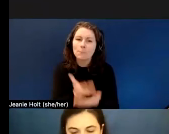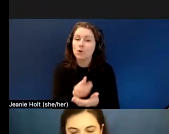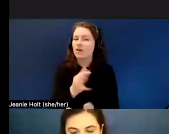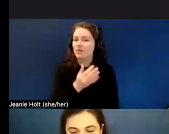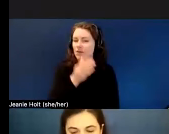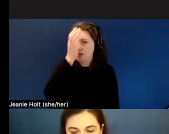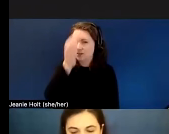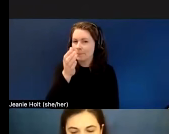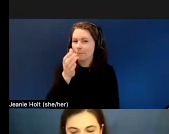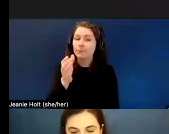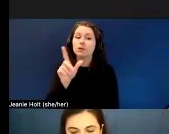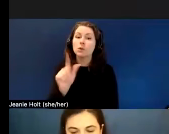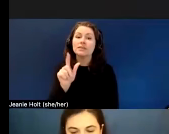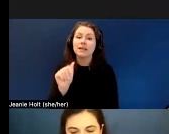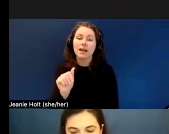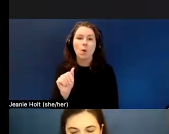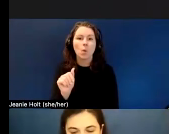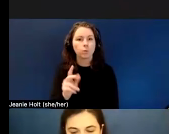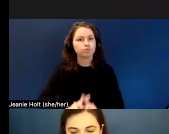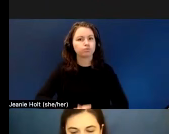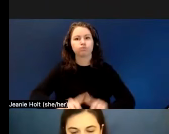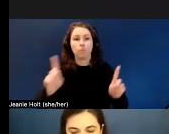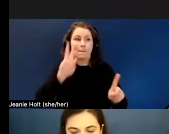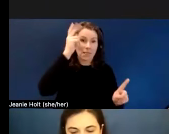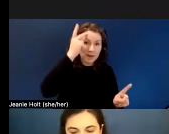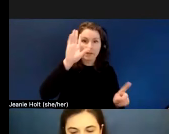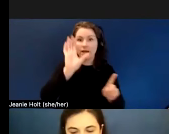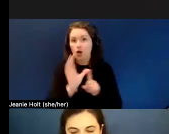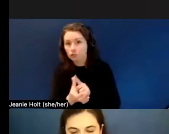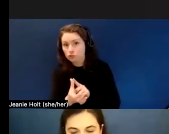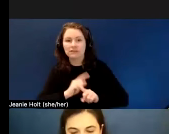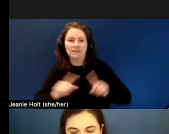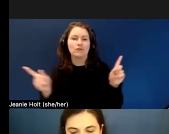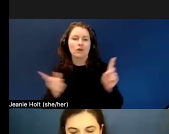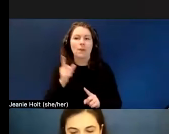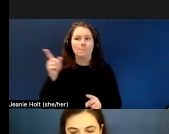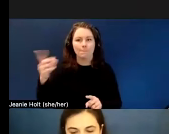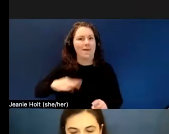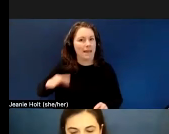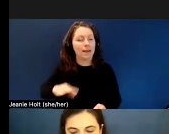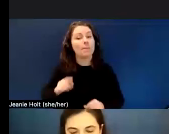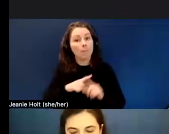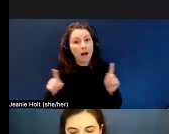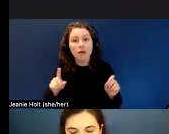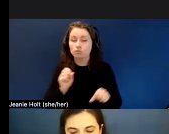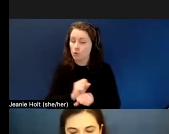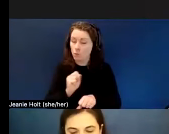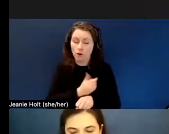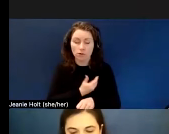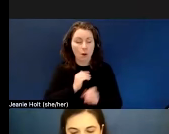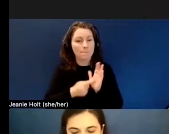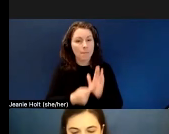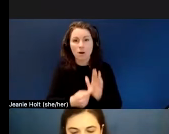us, because Louisiana is very different both politically and culturally from a state like Maine. But we worked the model, we put